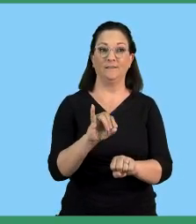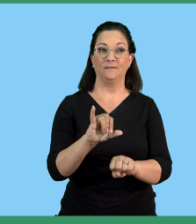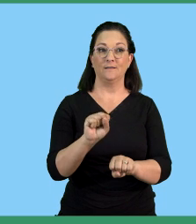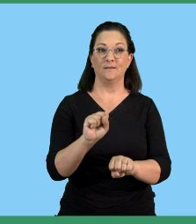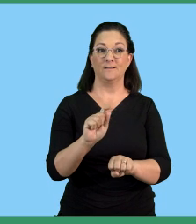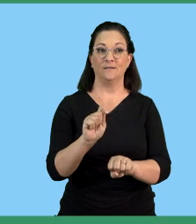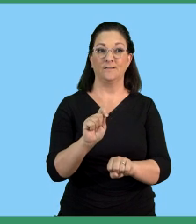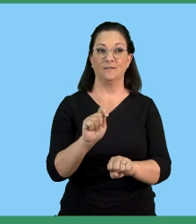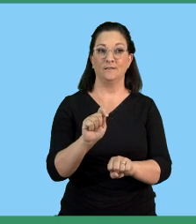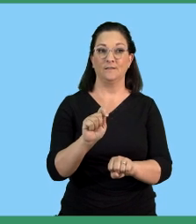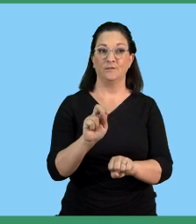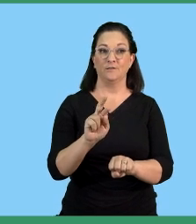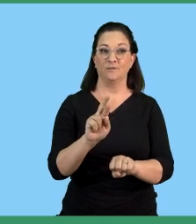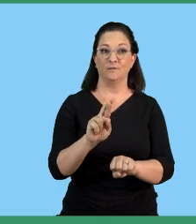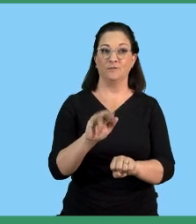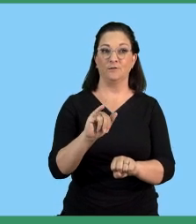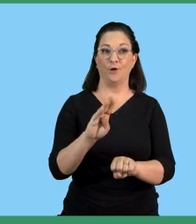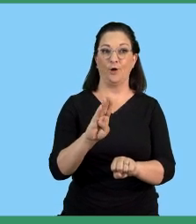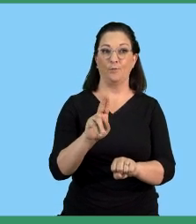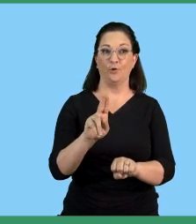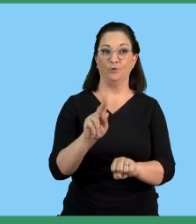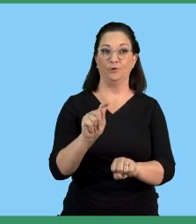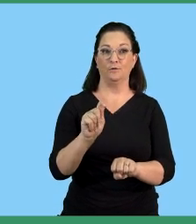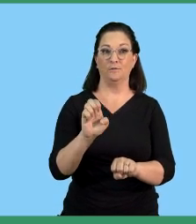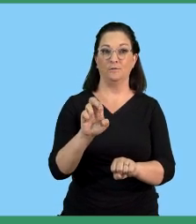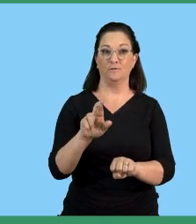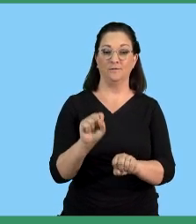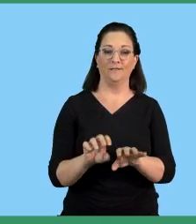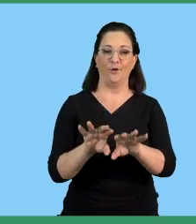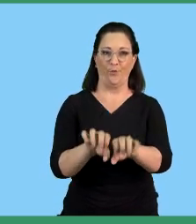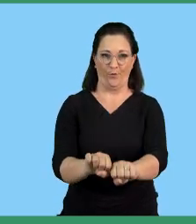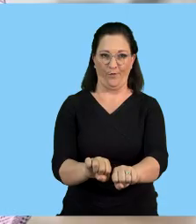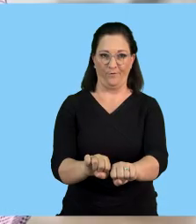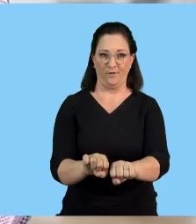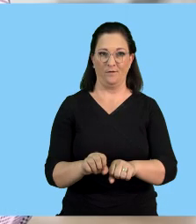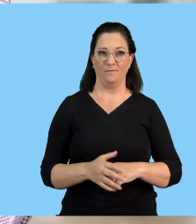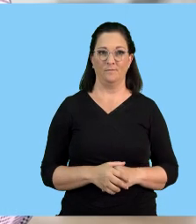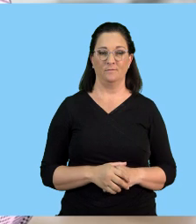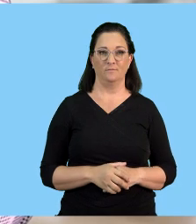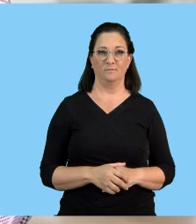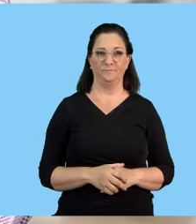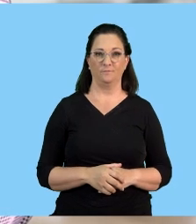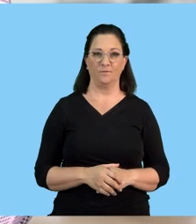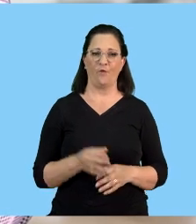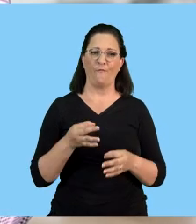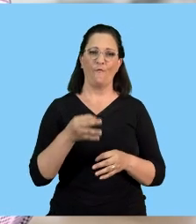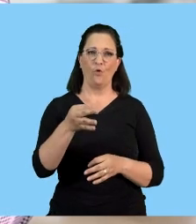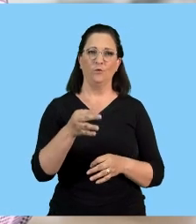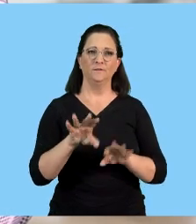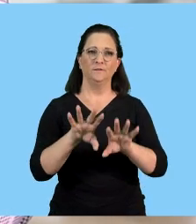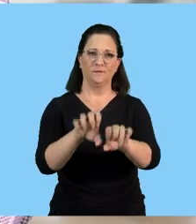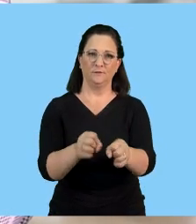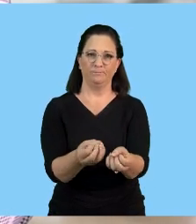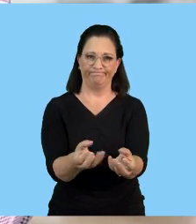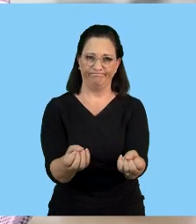We are taking over what? The distributors. Don't forget that. The key word here, forward, we are moving forward. So we are